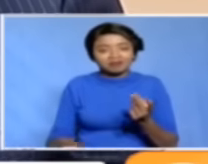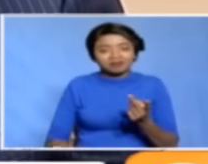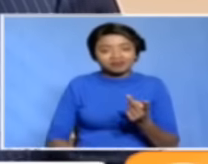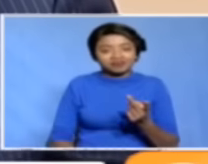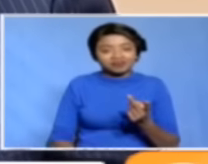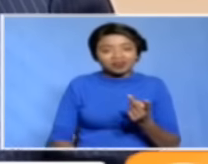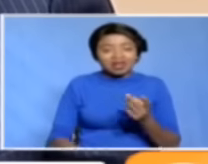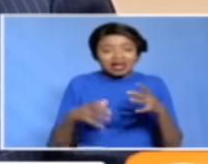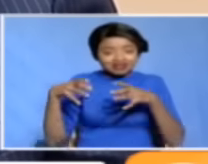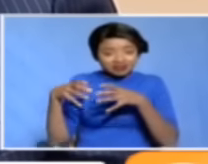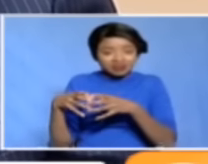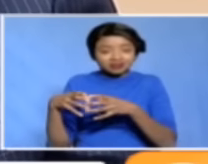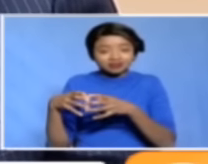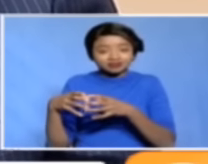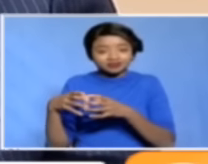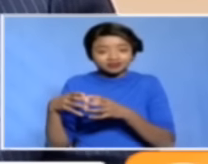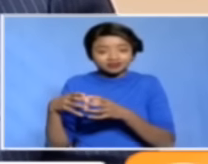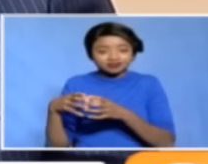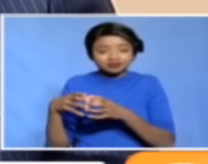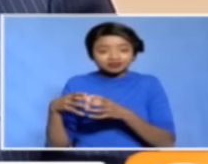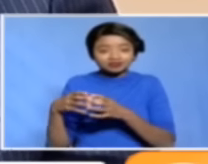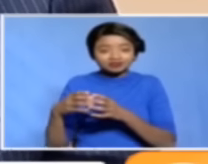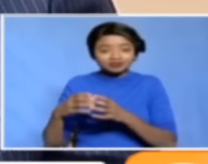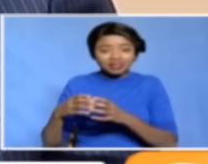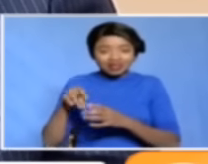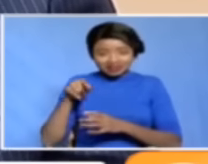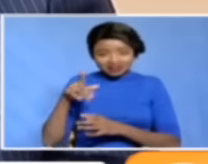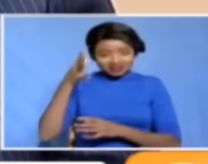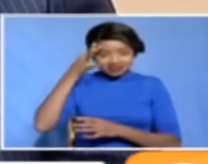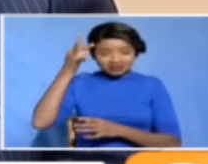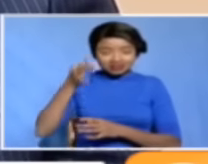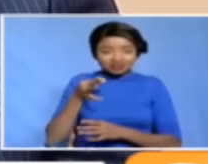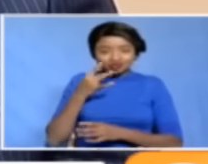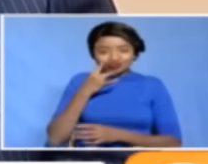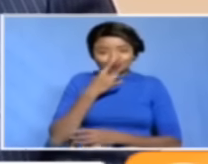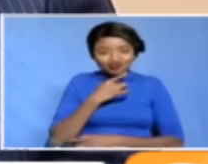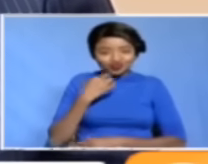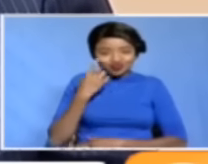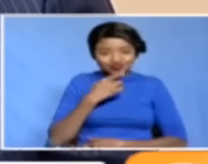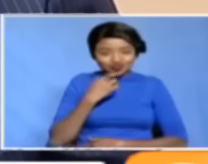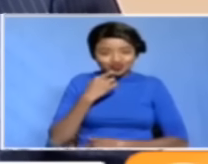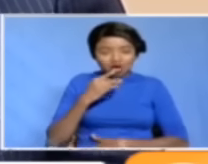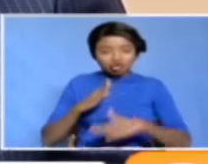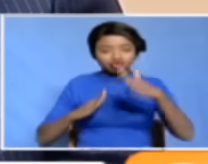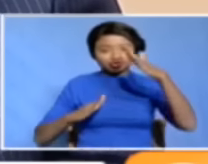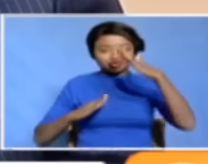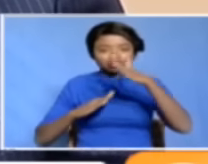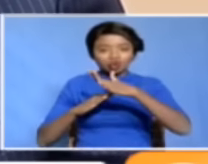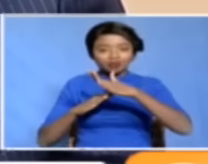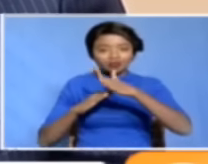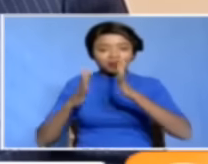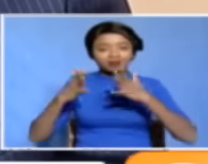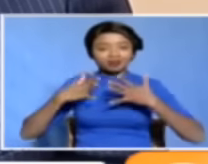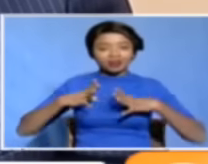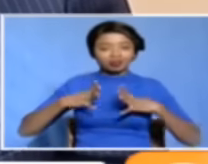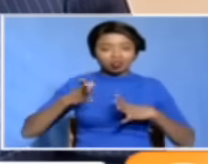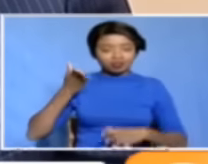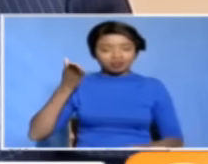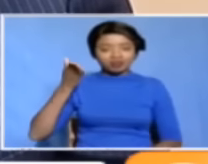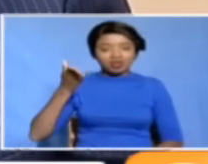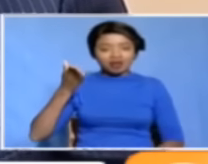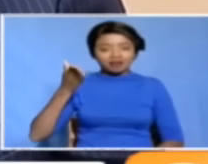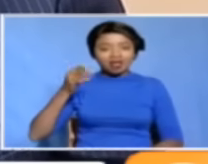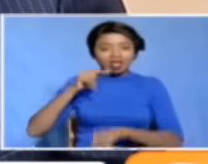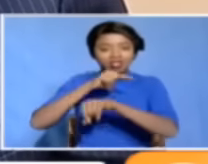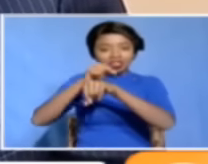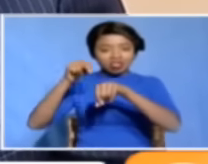as a party, it's a decision that will be made by the top organ of our party, the